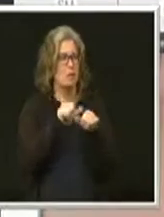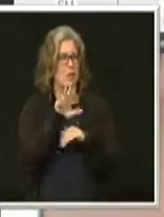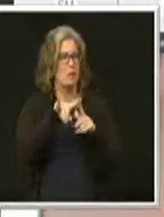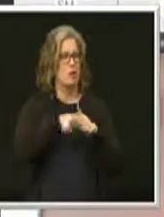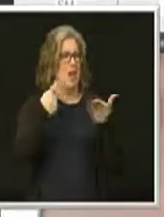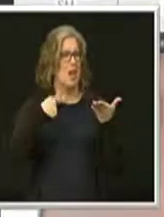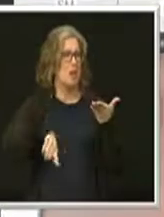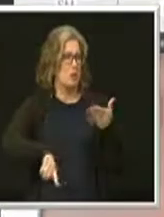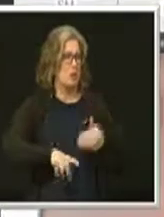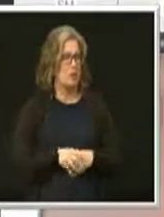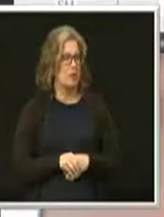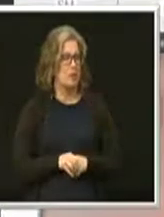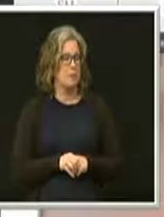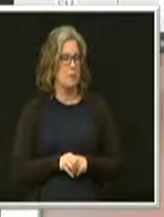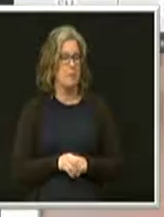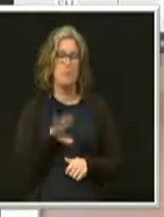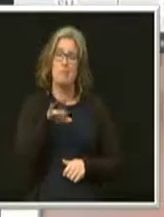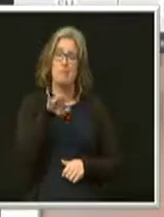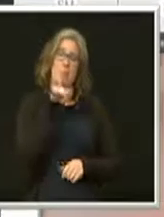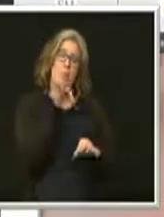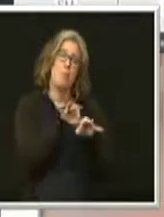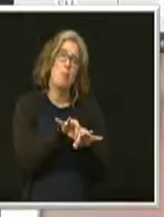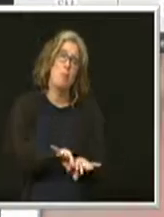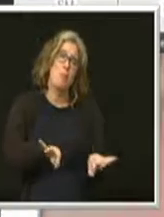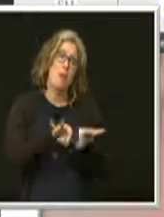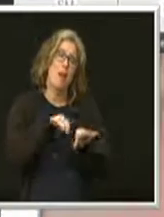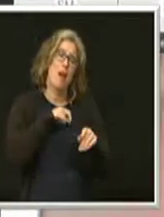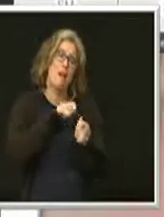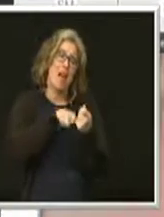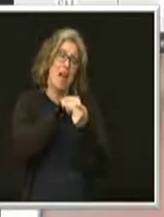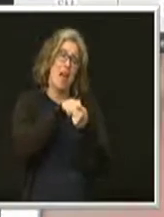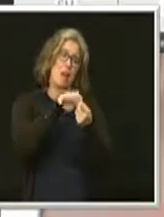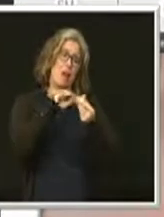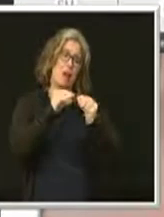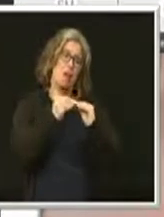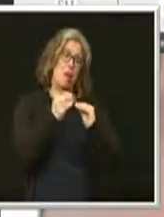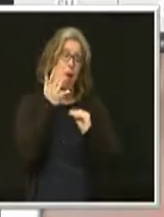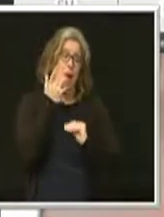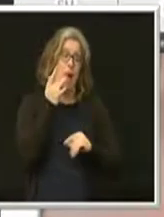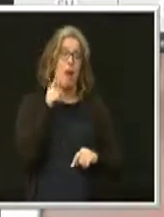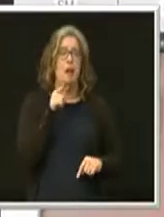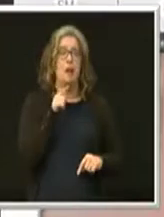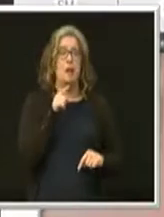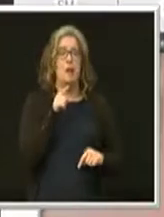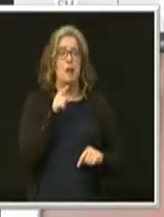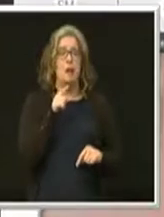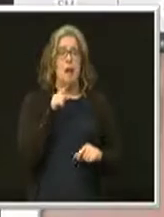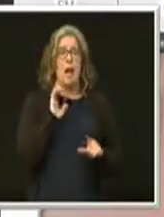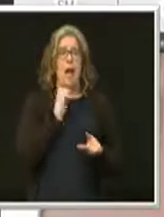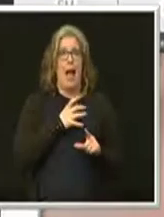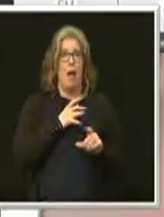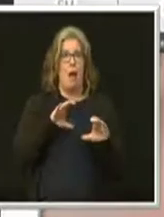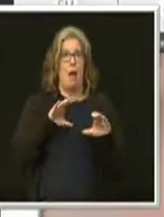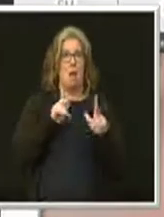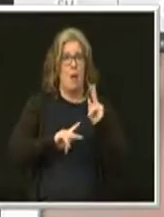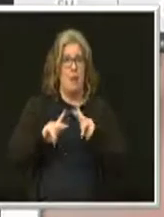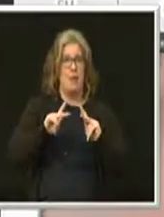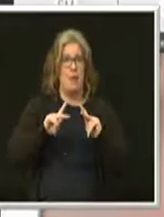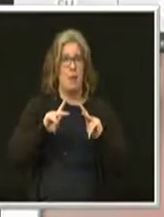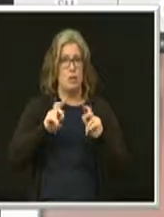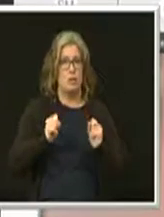next week. Look, it's really important that we have accurate census data because our population